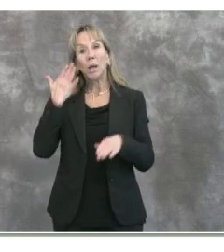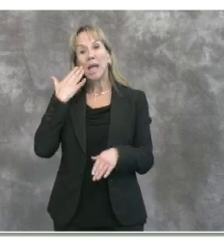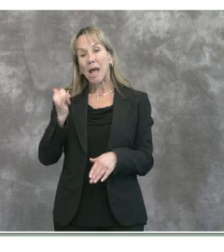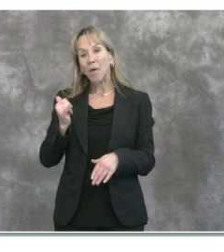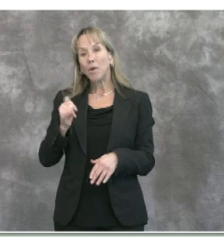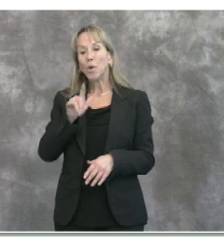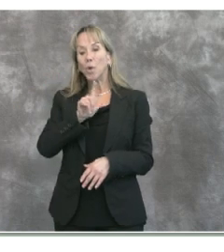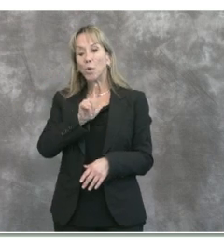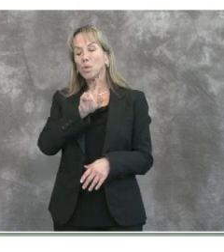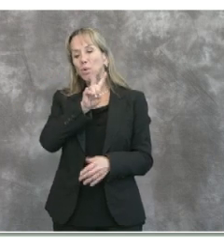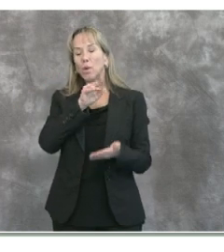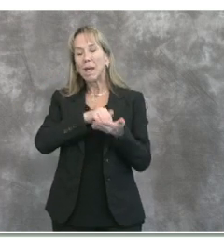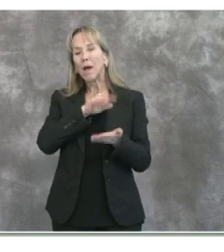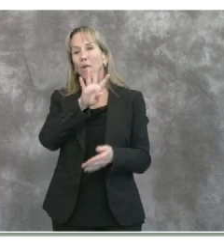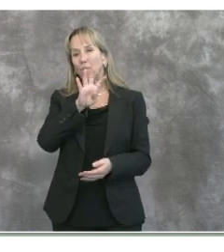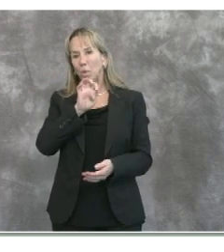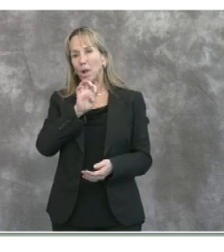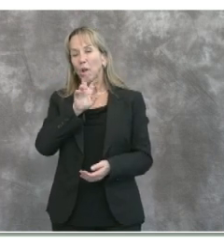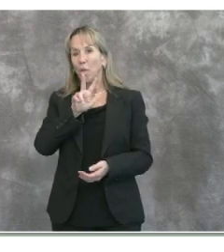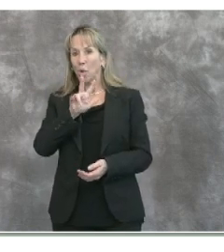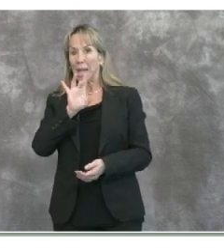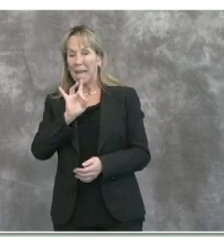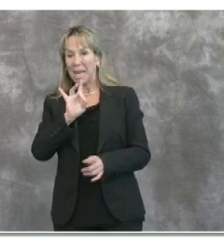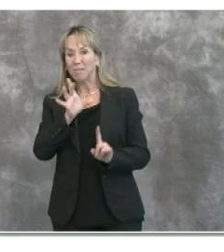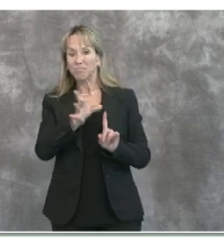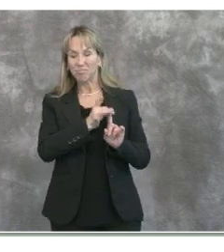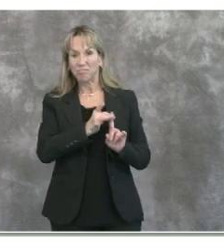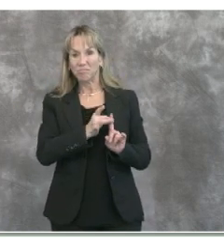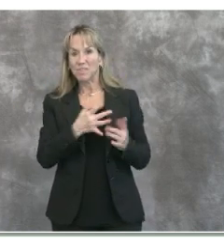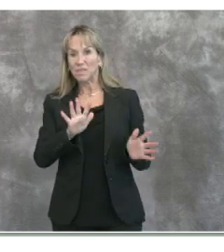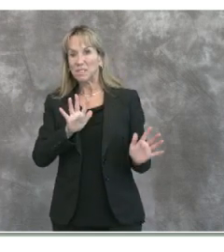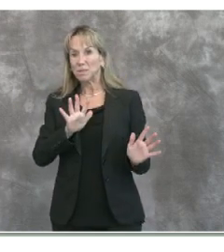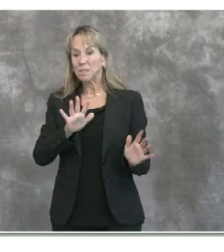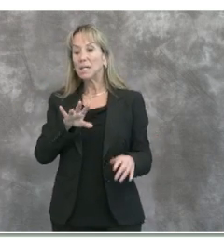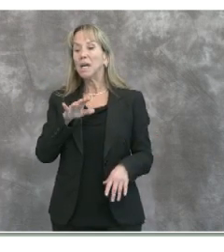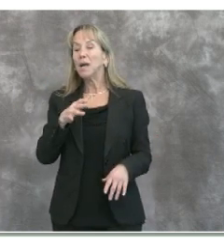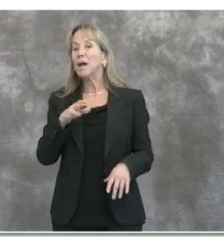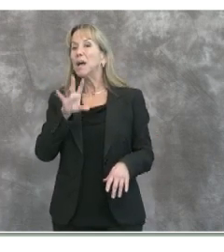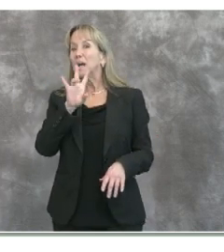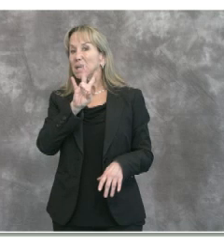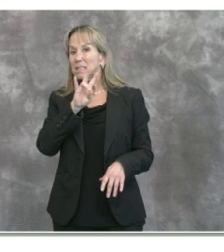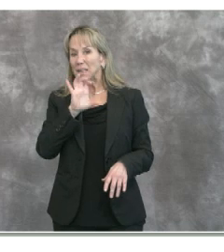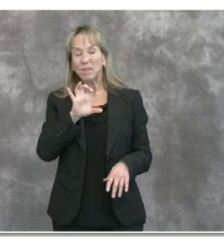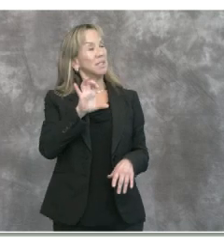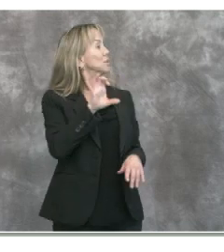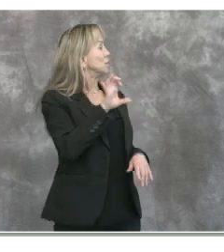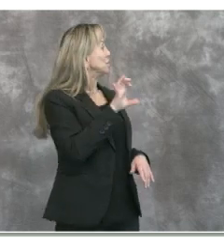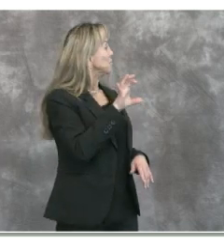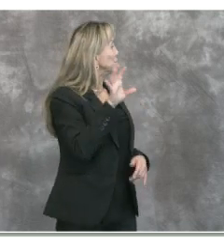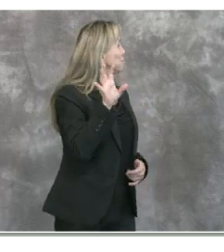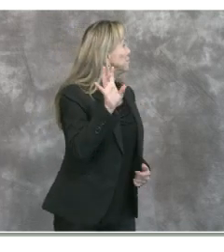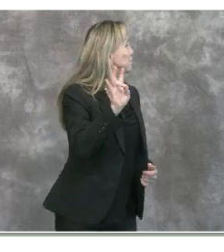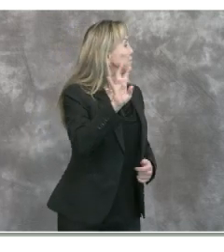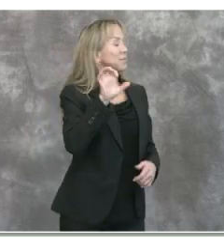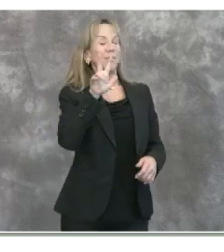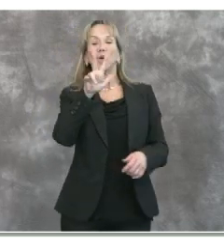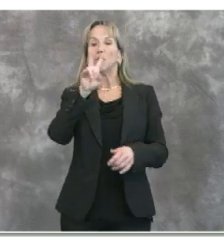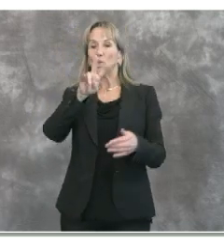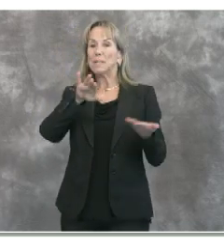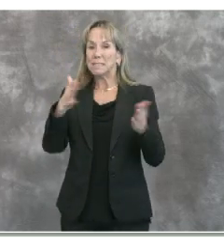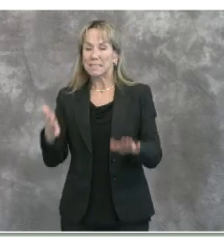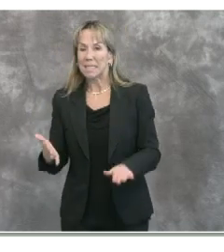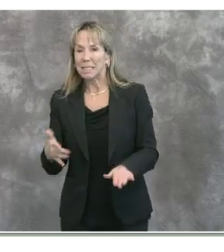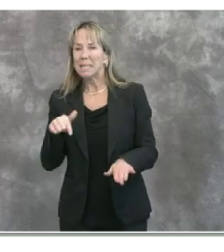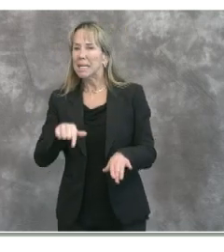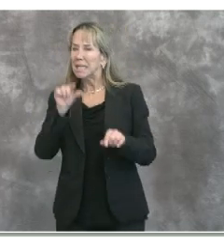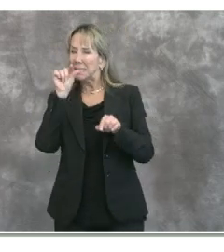there are 2,438 cases that have been reported with 732 deaths, and these numbers are a little different than what the